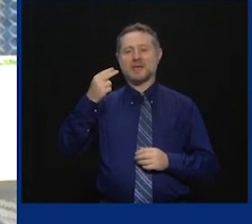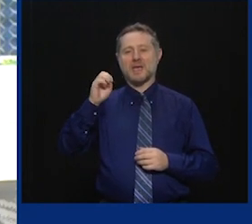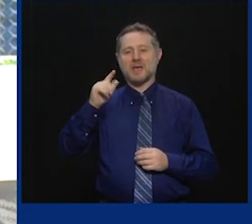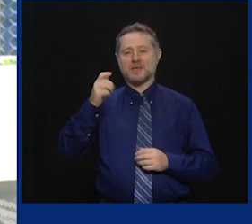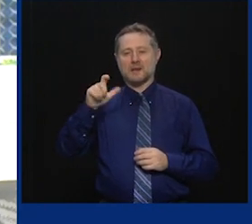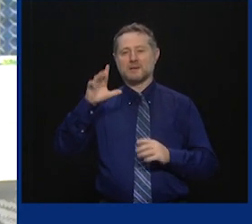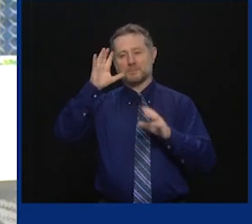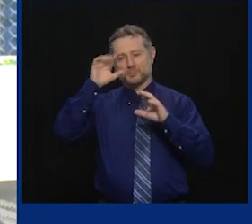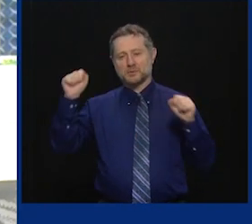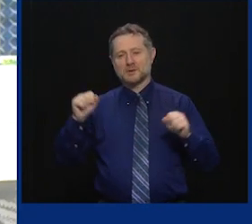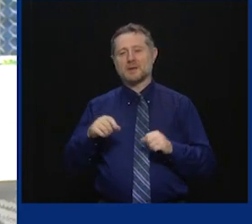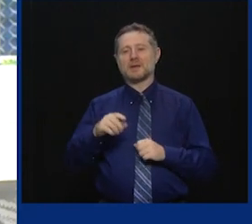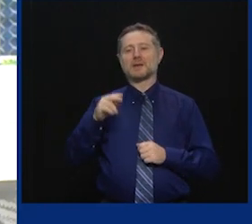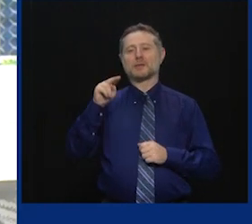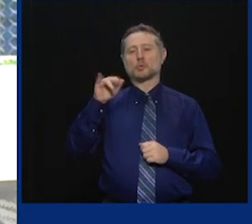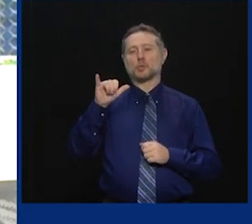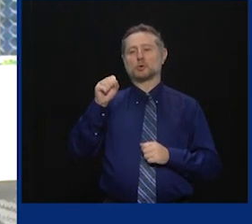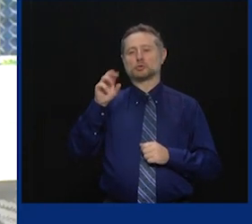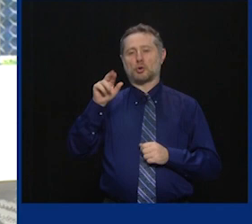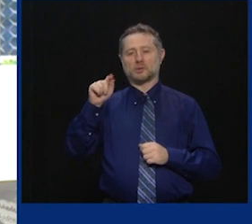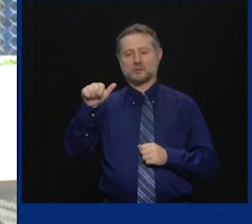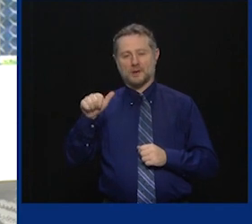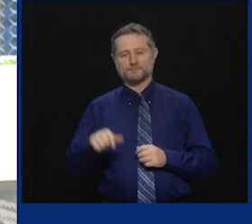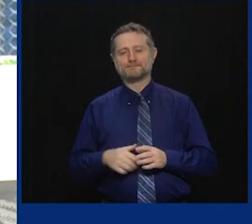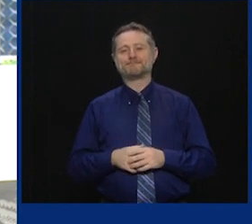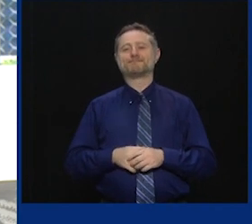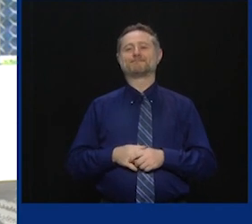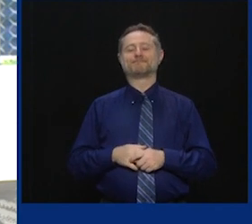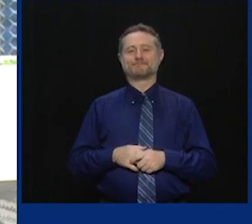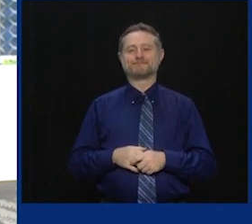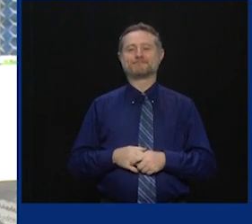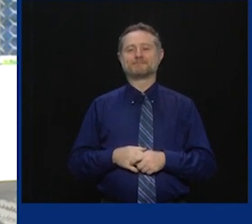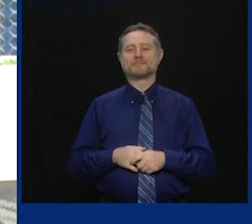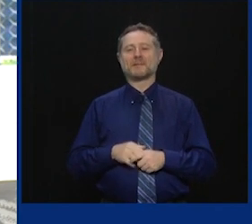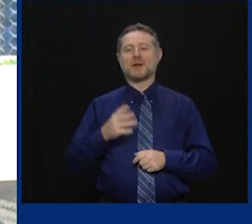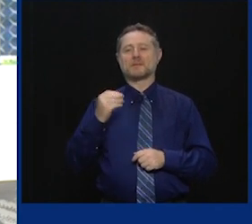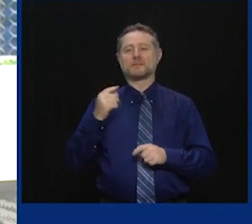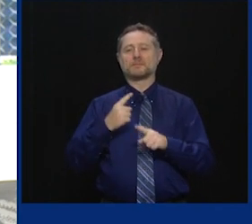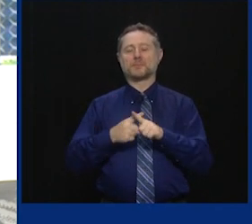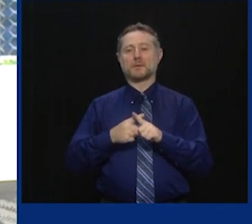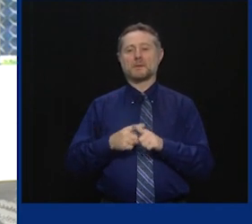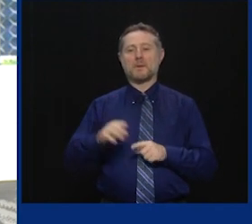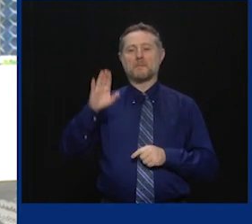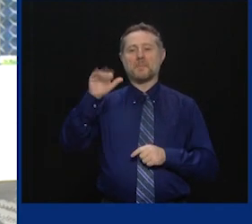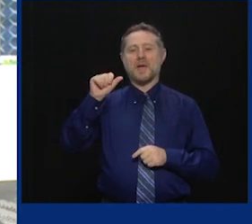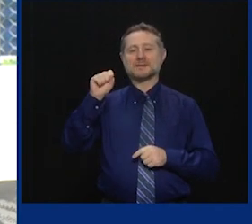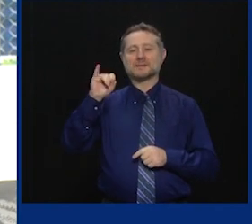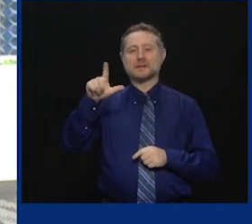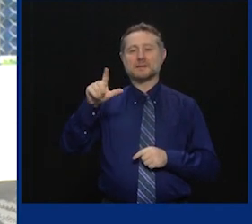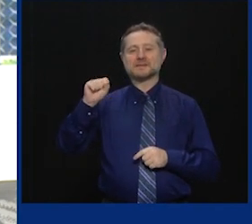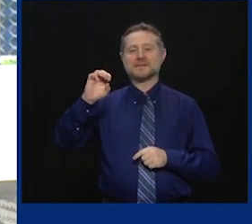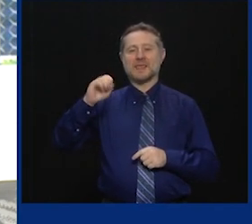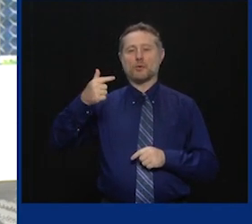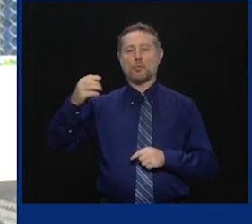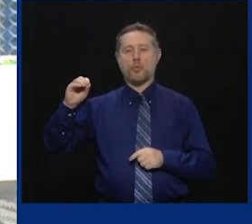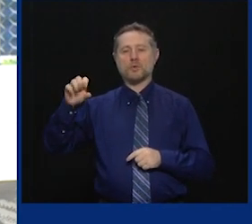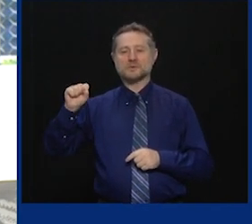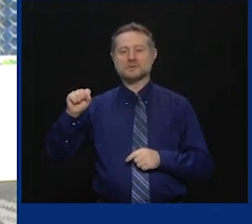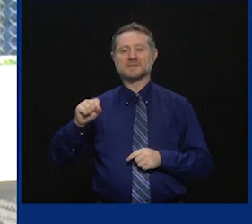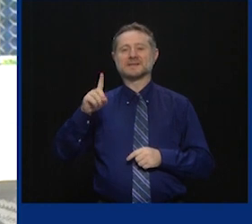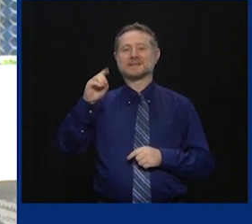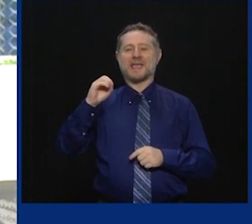Molly Larkin, Senior Vice President, COO for the Environmental Facilities Corporation. And of course, Governor Kathy Hochul, everyone.